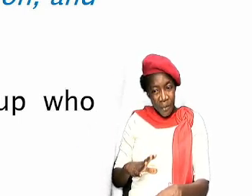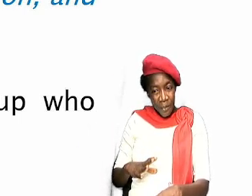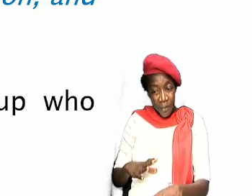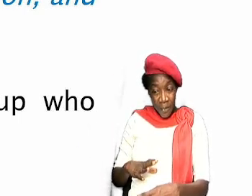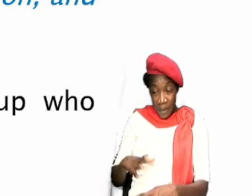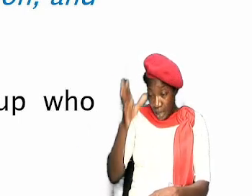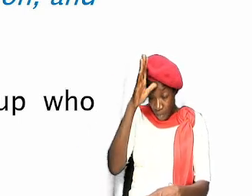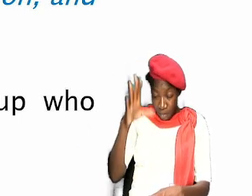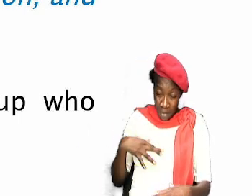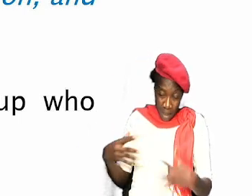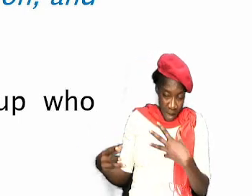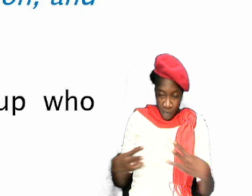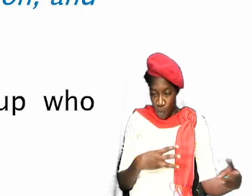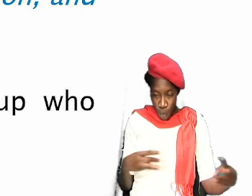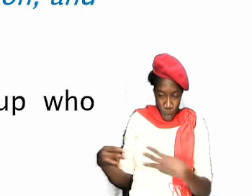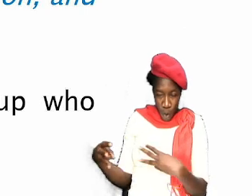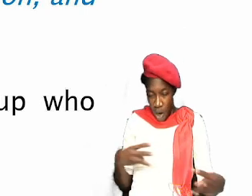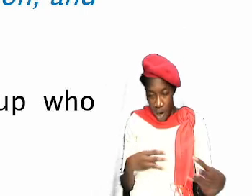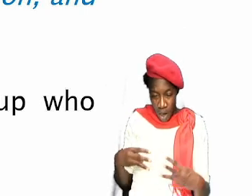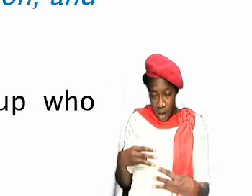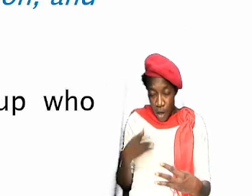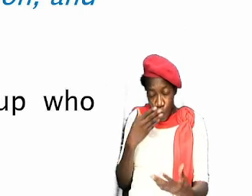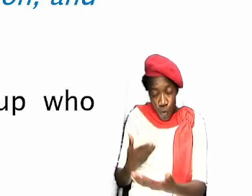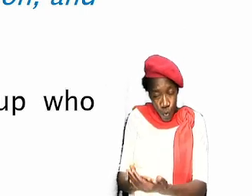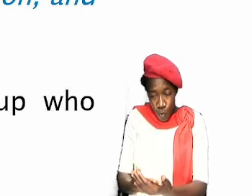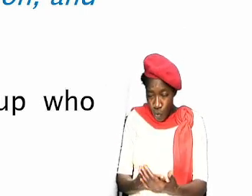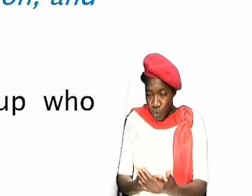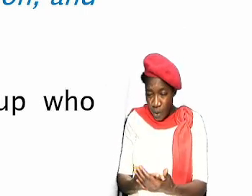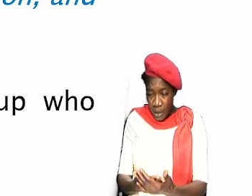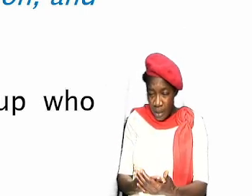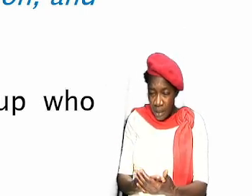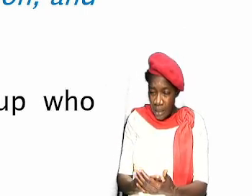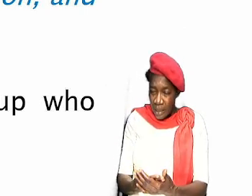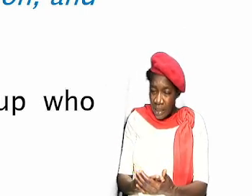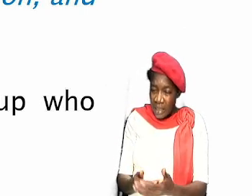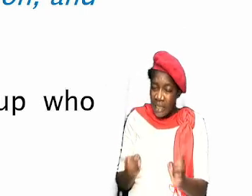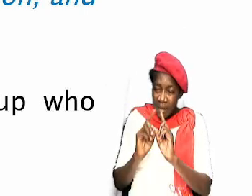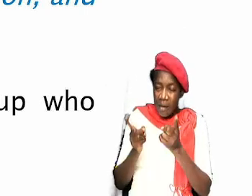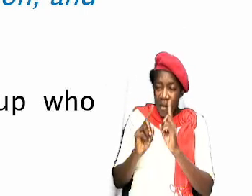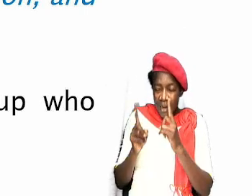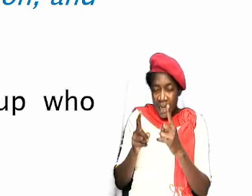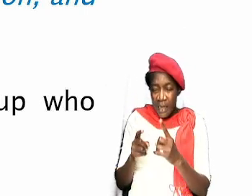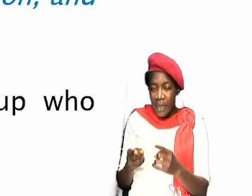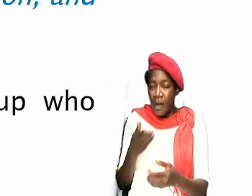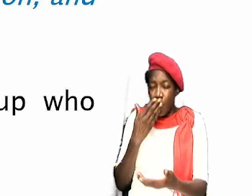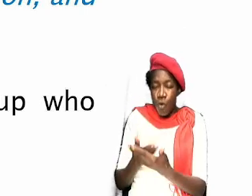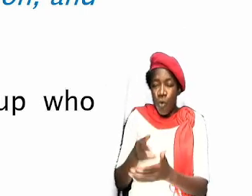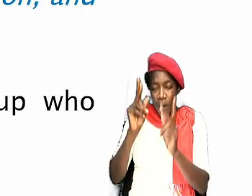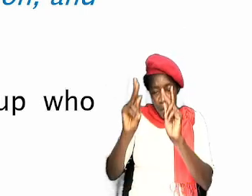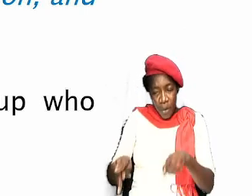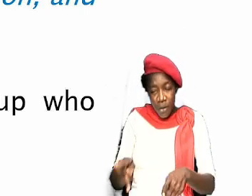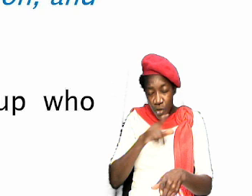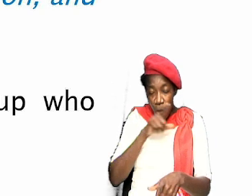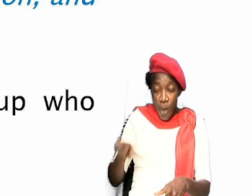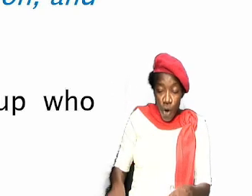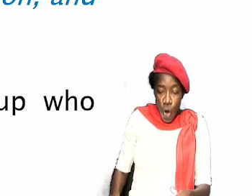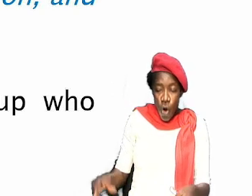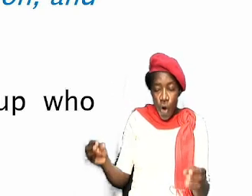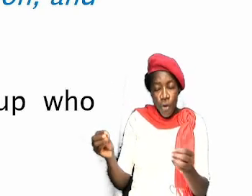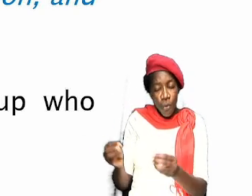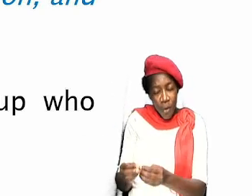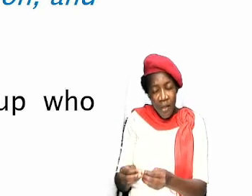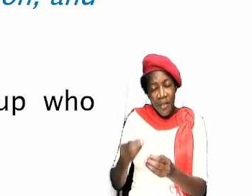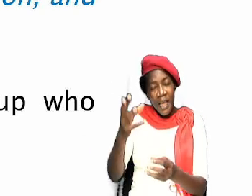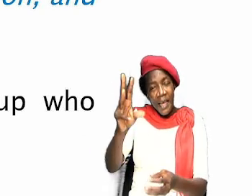war, and prudent in matters, and a comely person, and the Lord is with